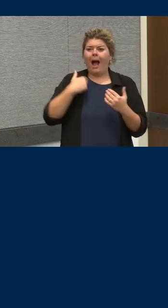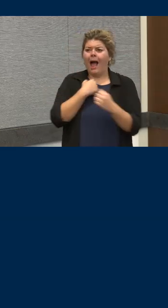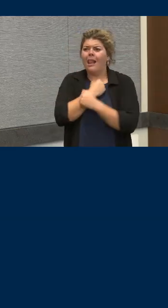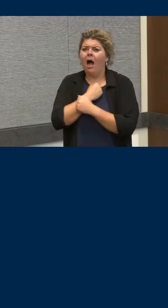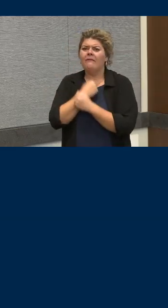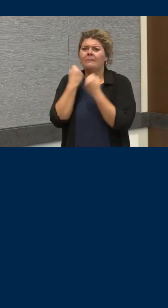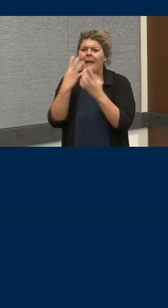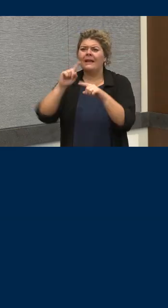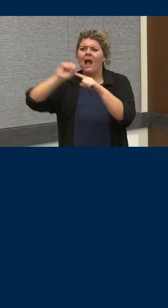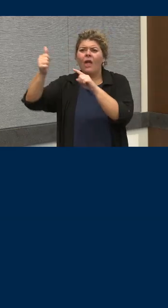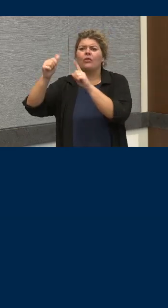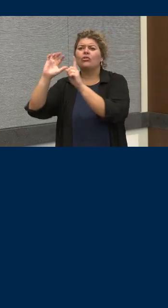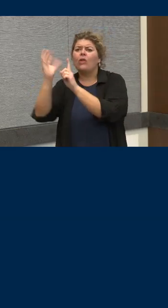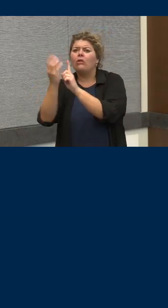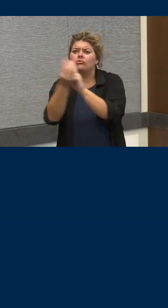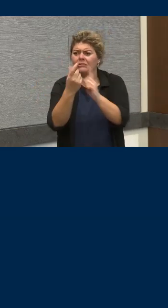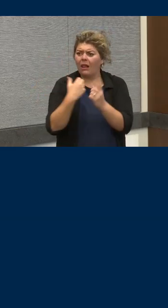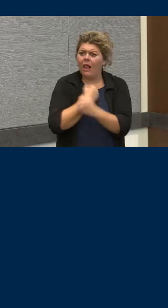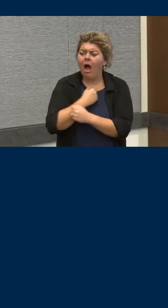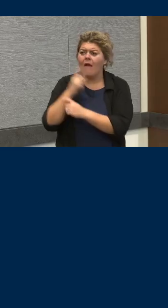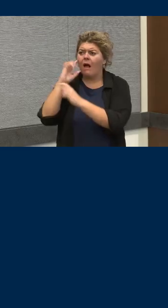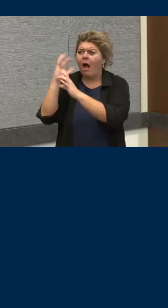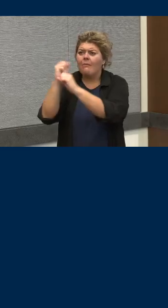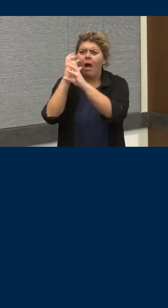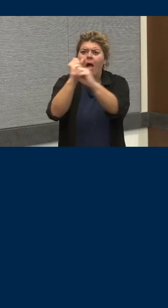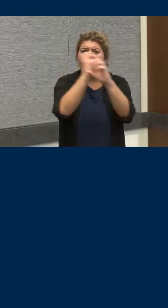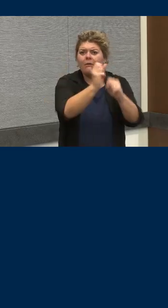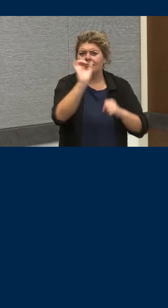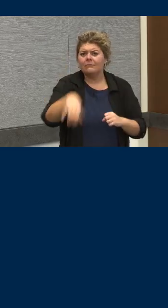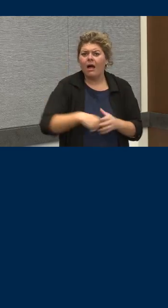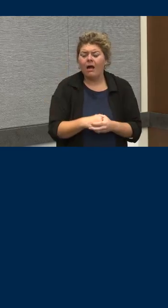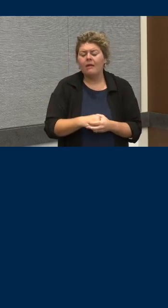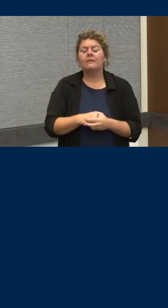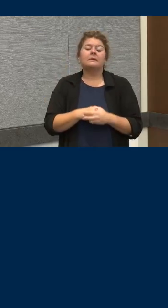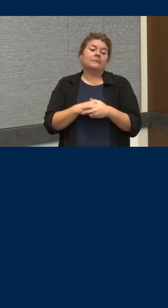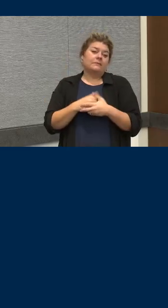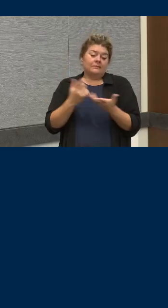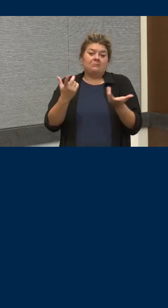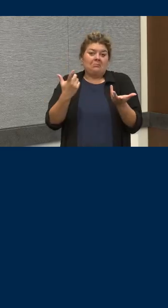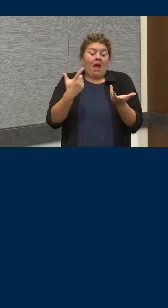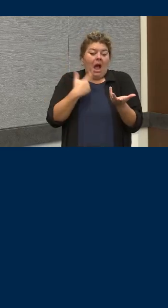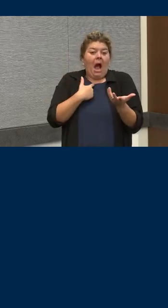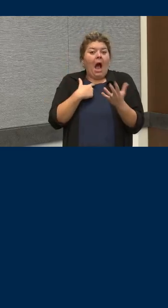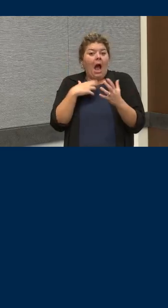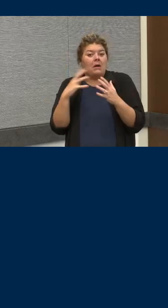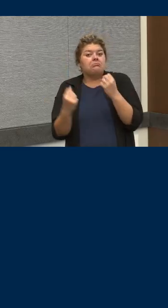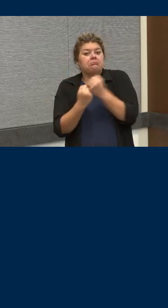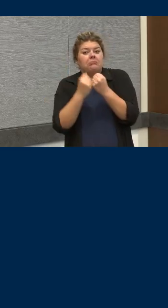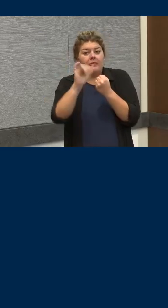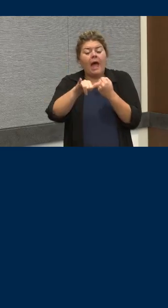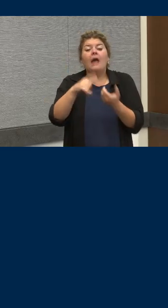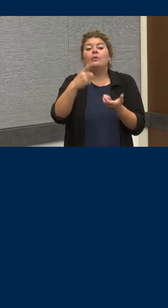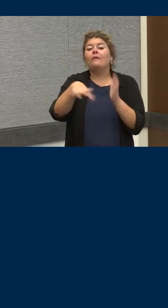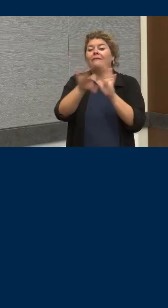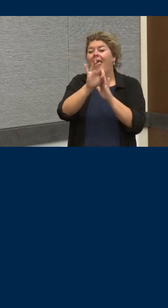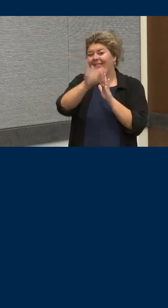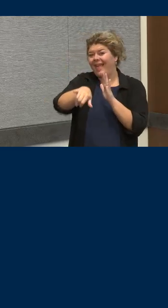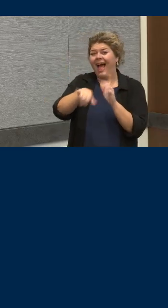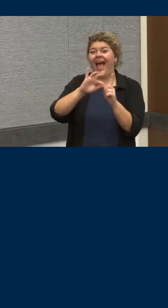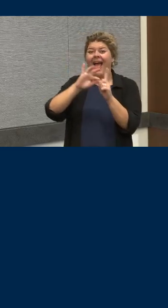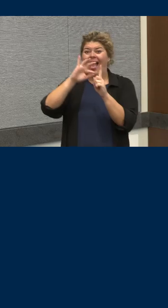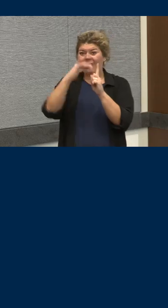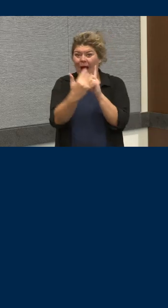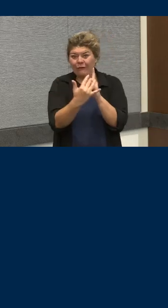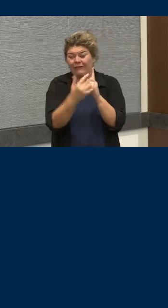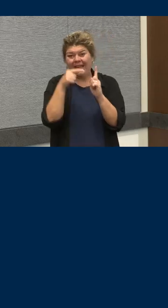cultural variety. In either case, to broaden his point, they may find in ethnography, and I quote, a